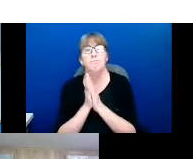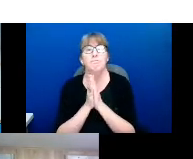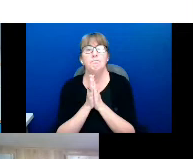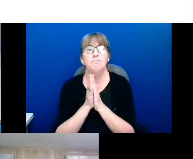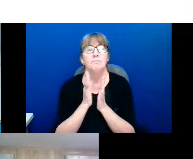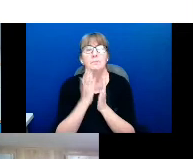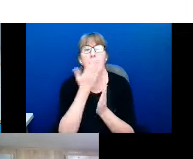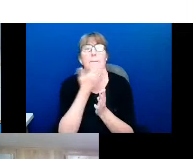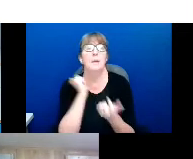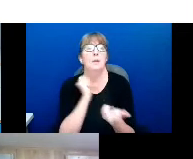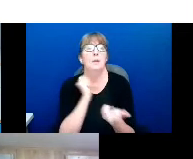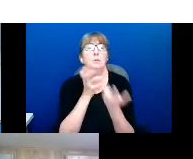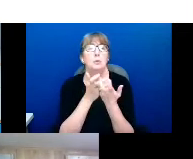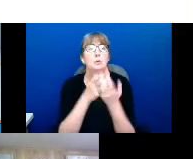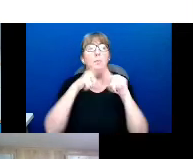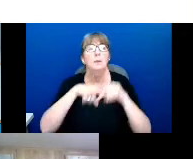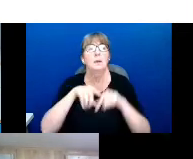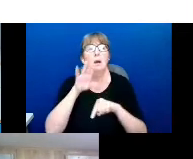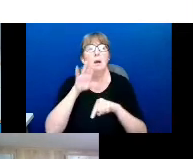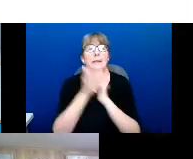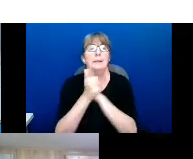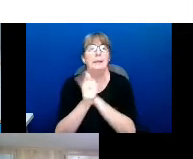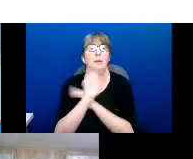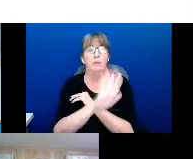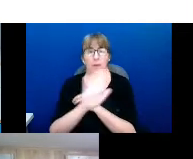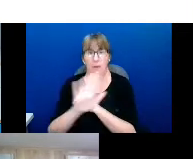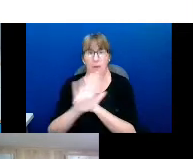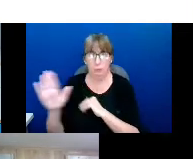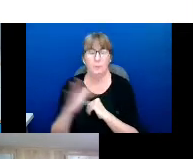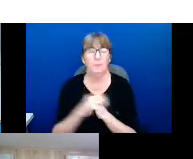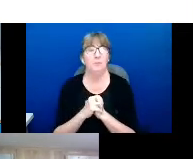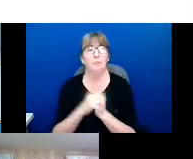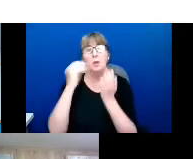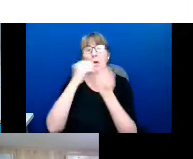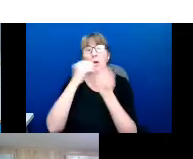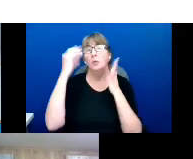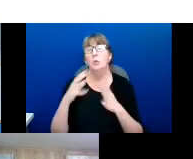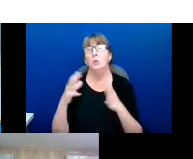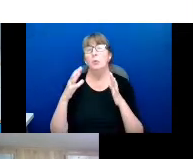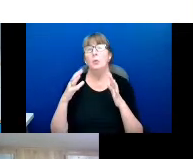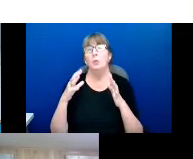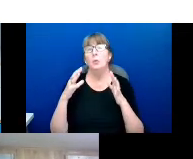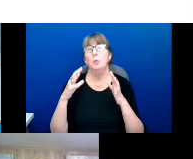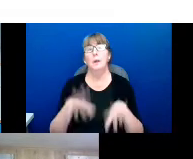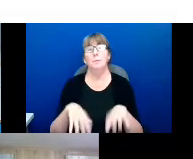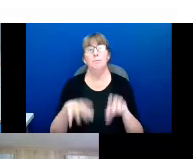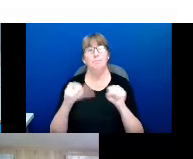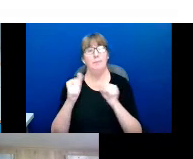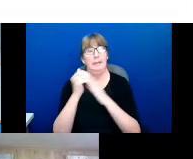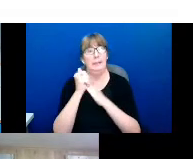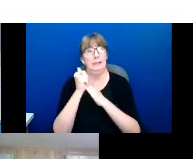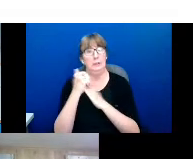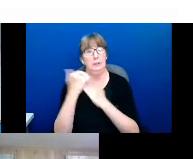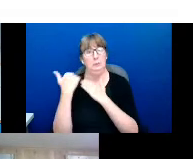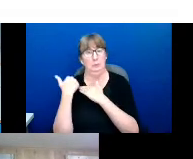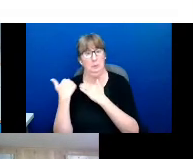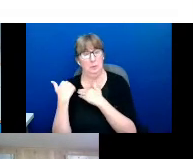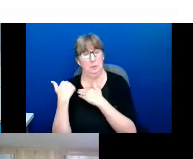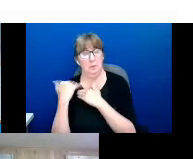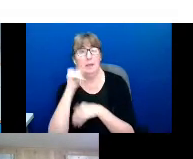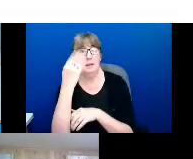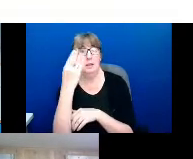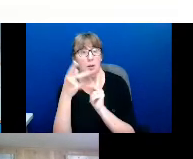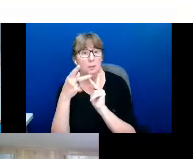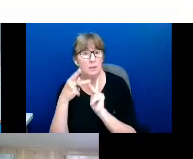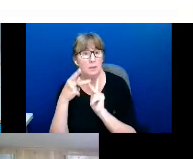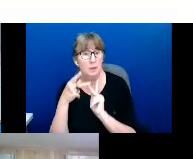based on their individual skill sets. You have students who take leadership roles at the job site that you'll never notice in the